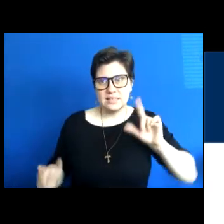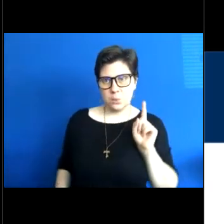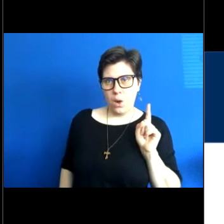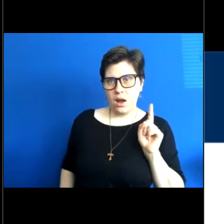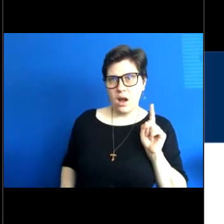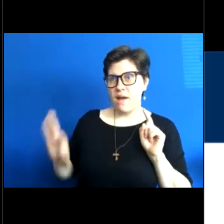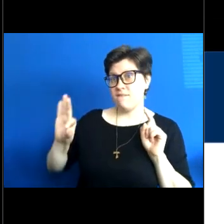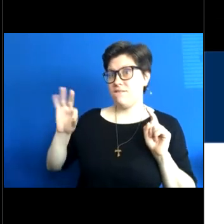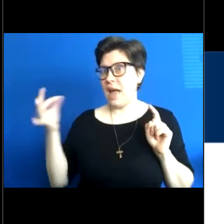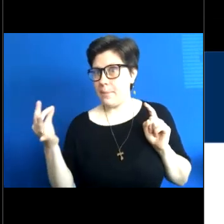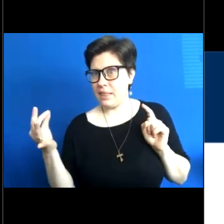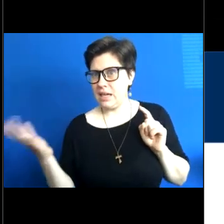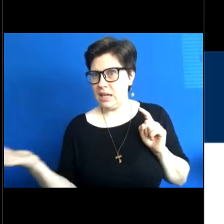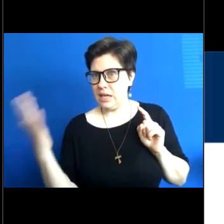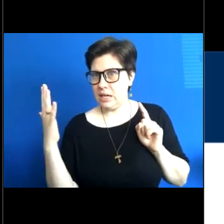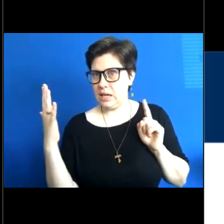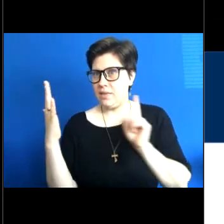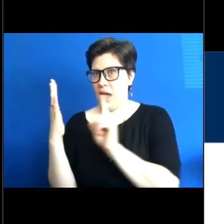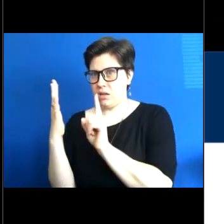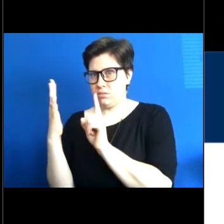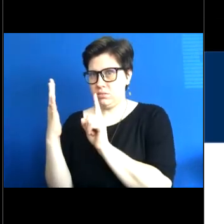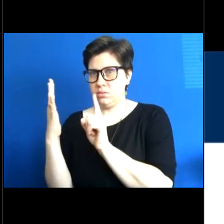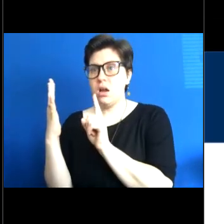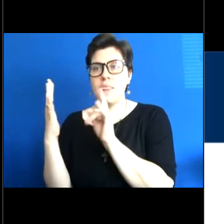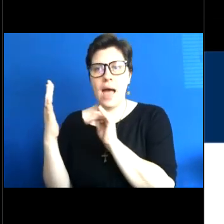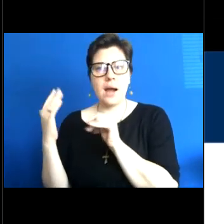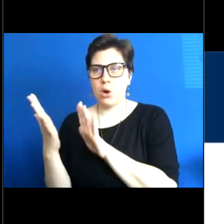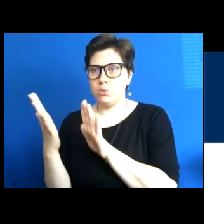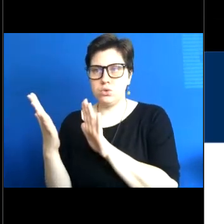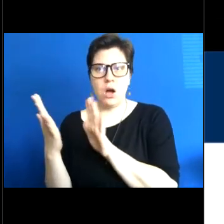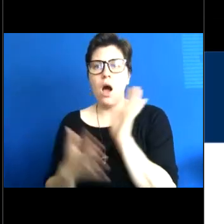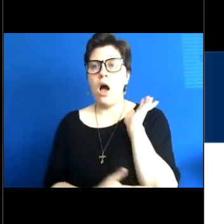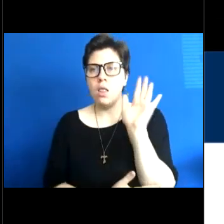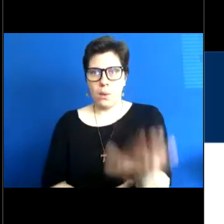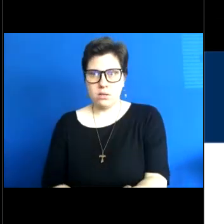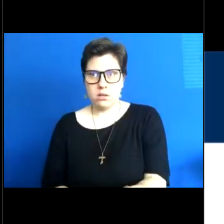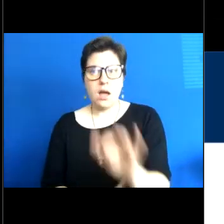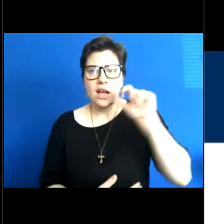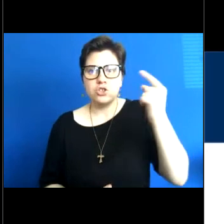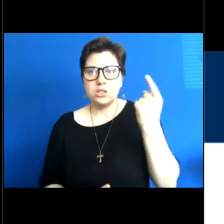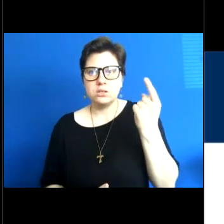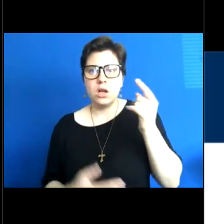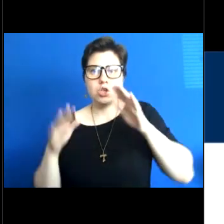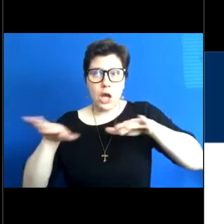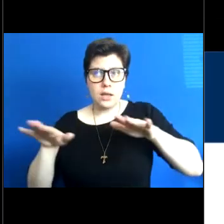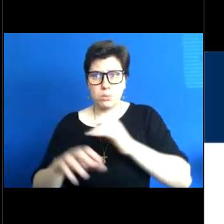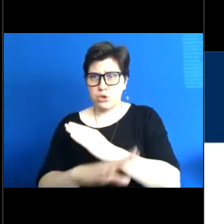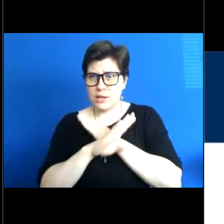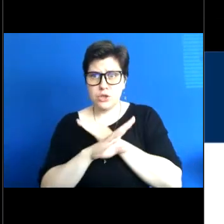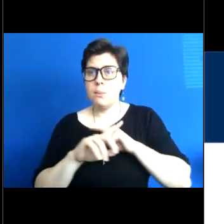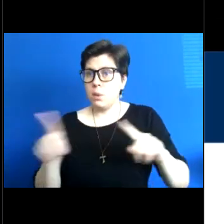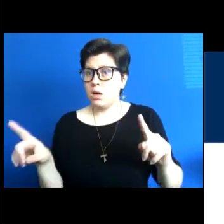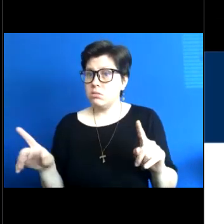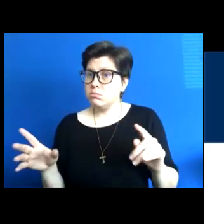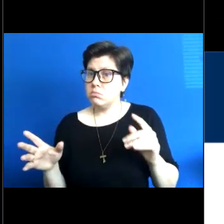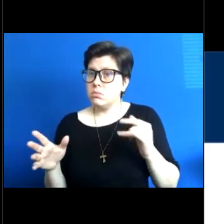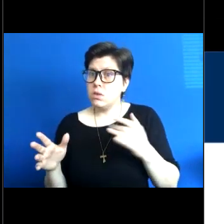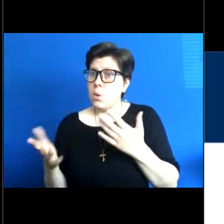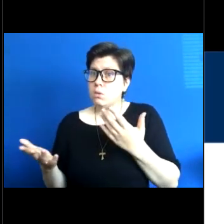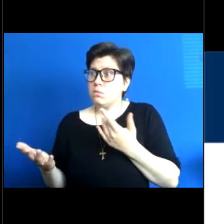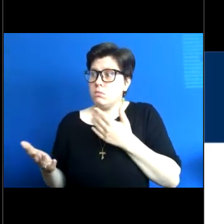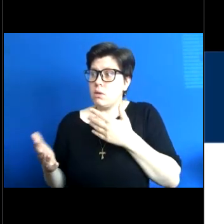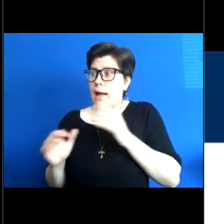And so that approach in general is what we should think about, not only in terms of child protection, but in terms of what will best serve